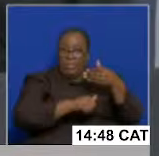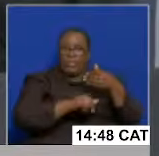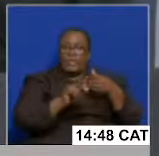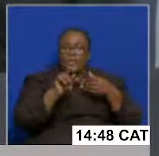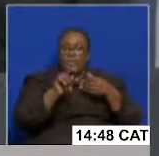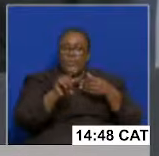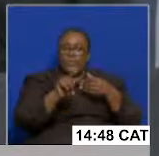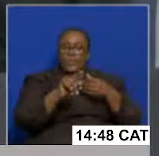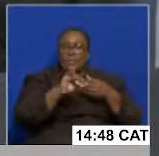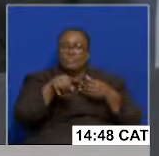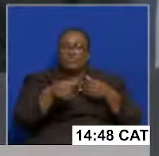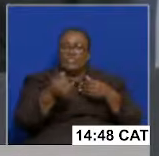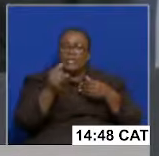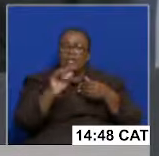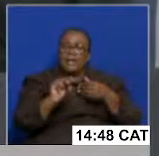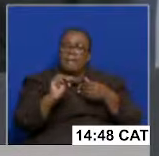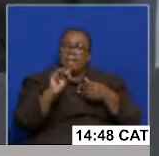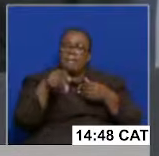right?